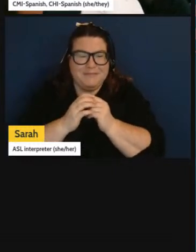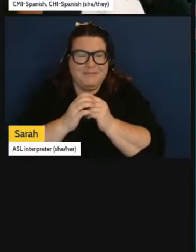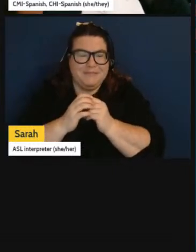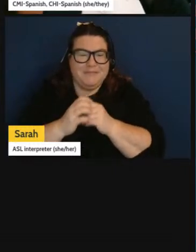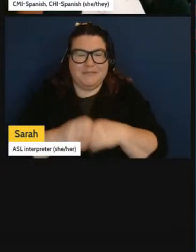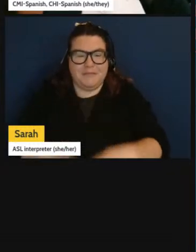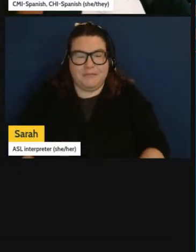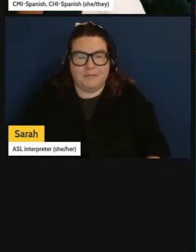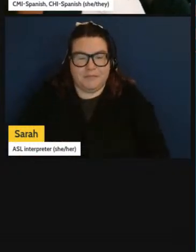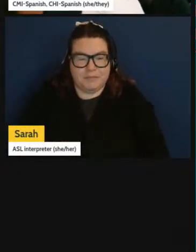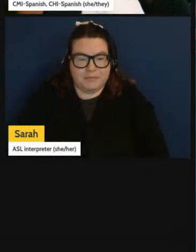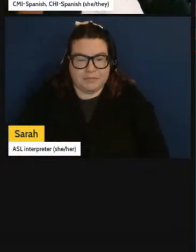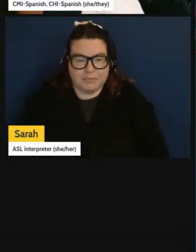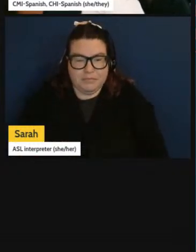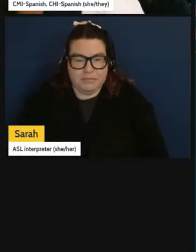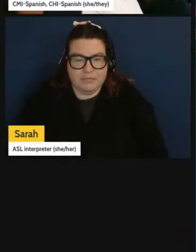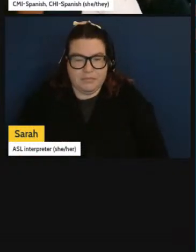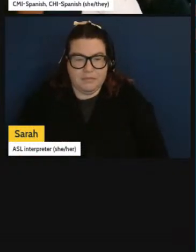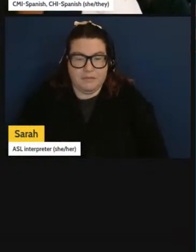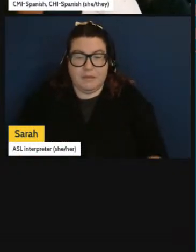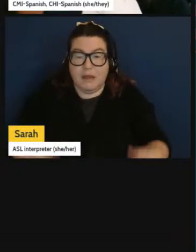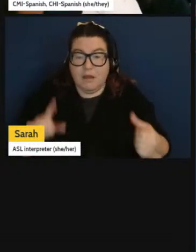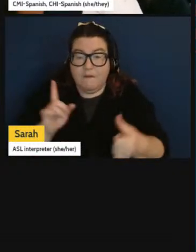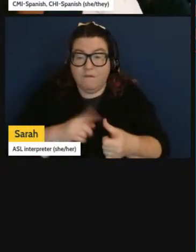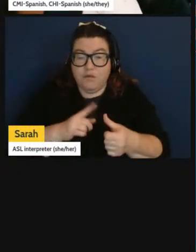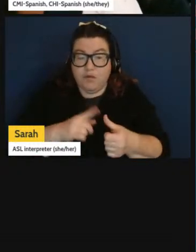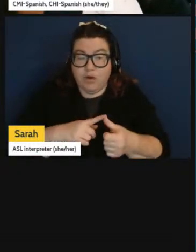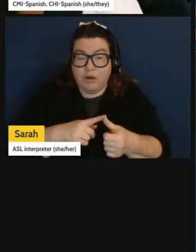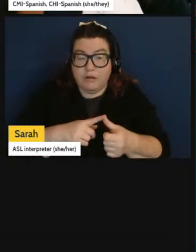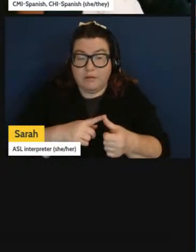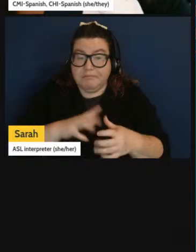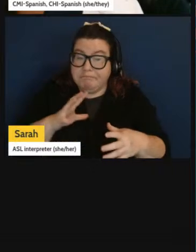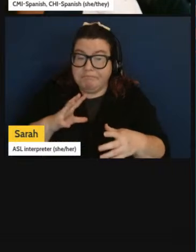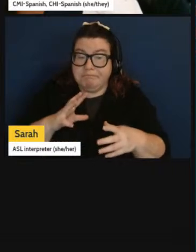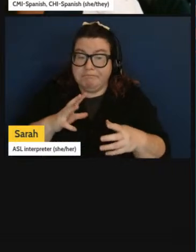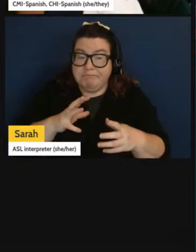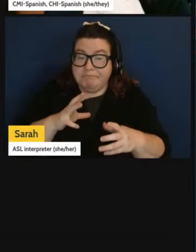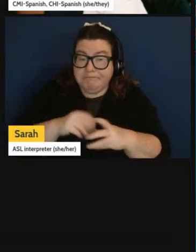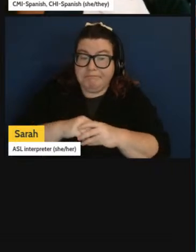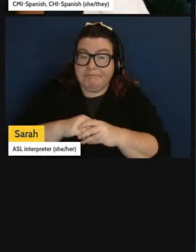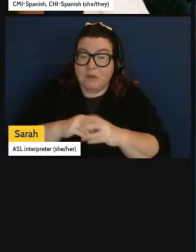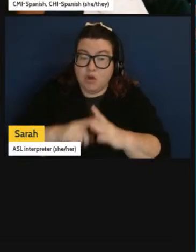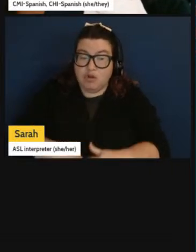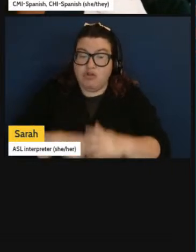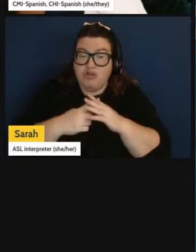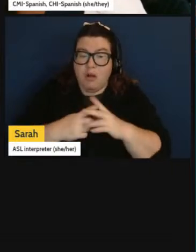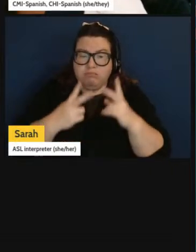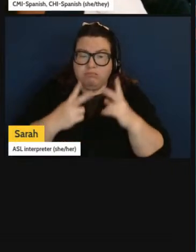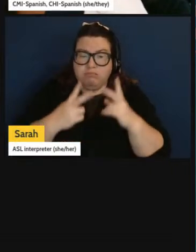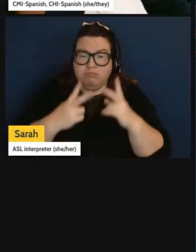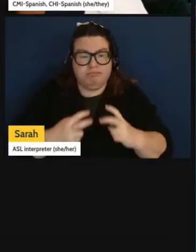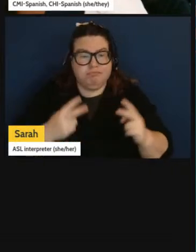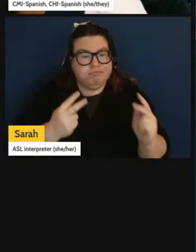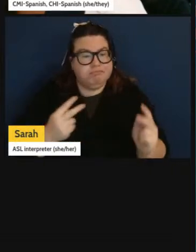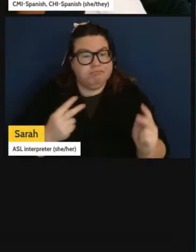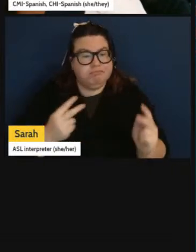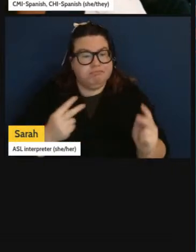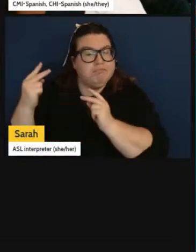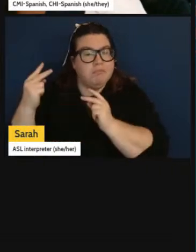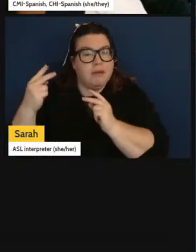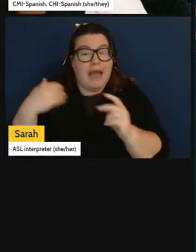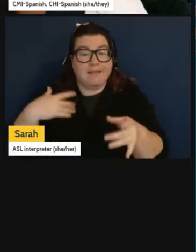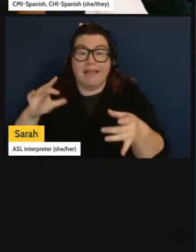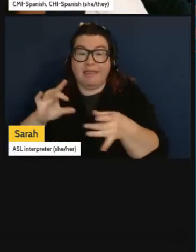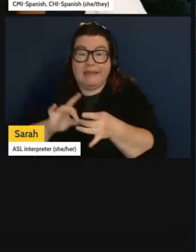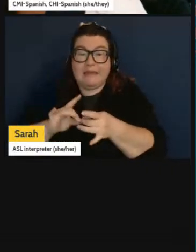So first thing is to engage in self-reflection. And this actually has a link here